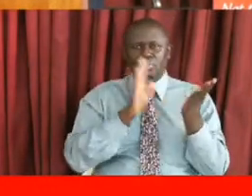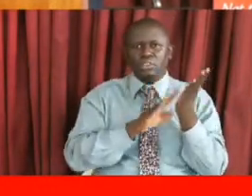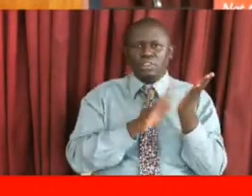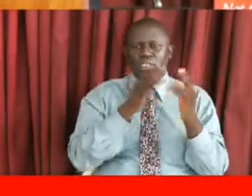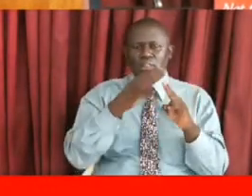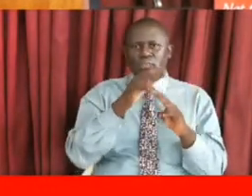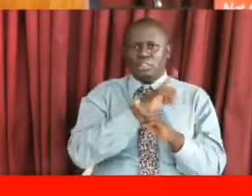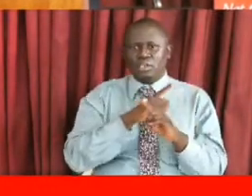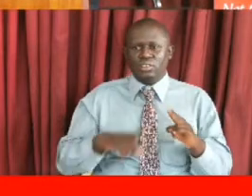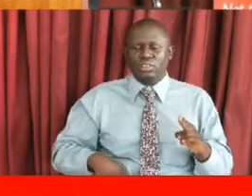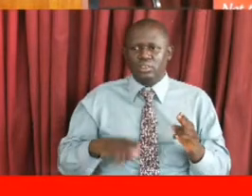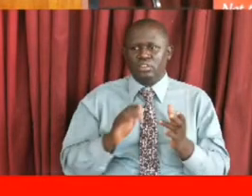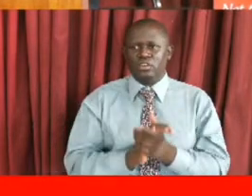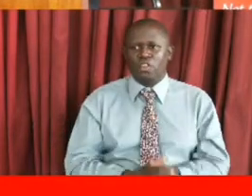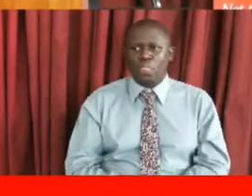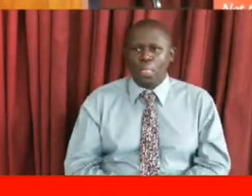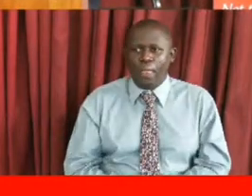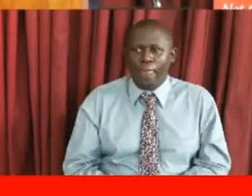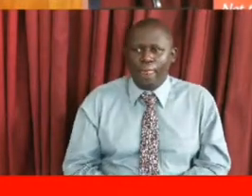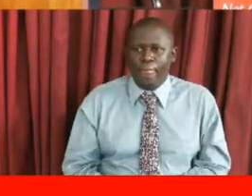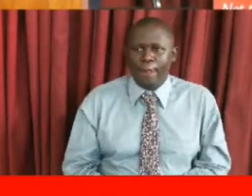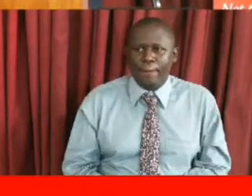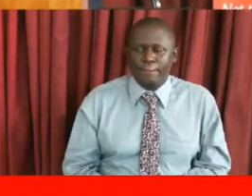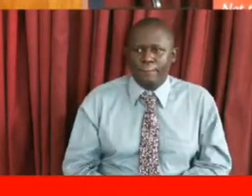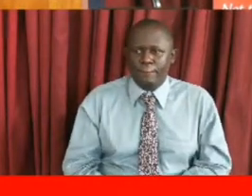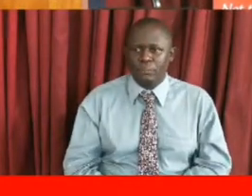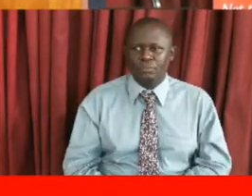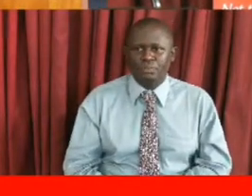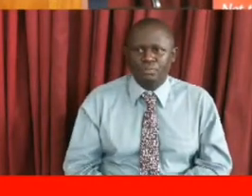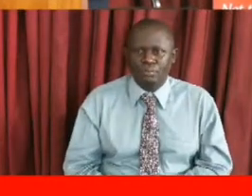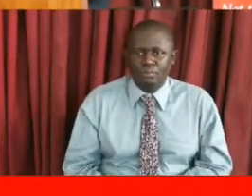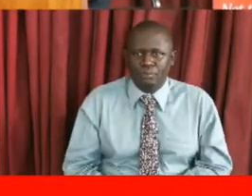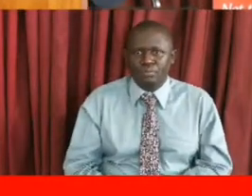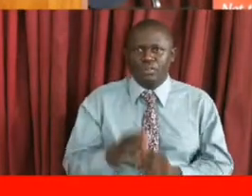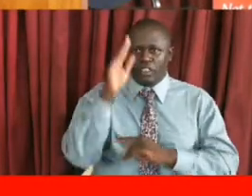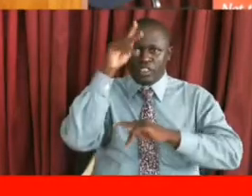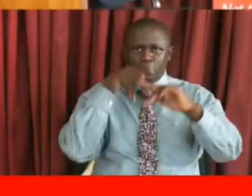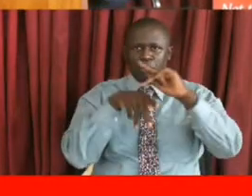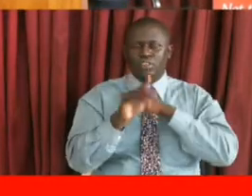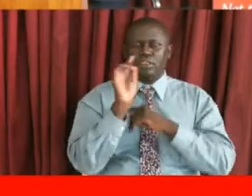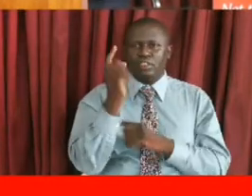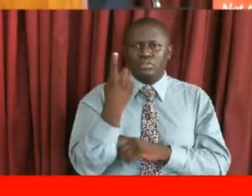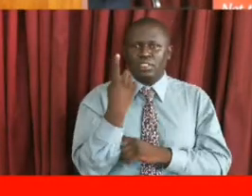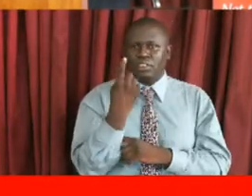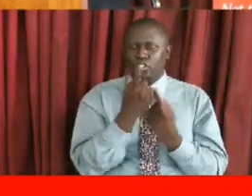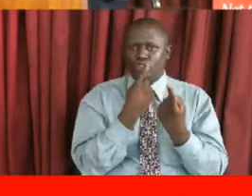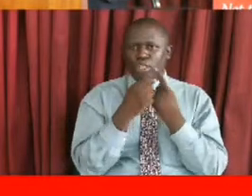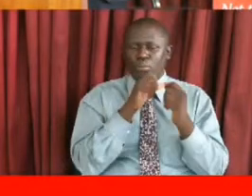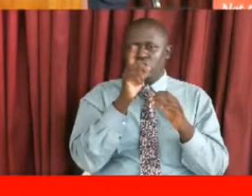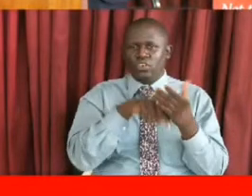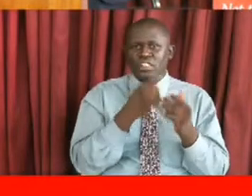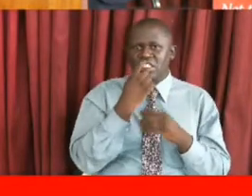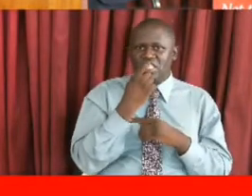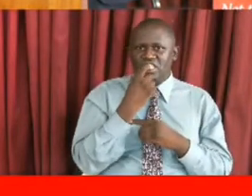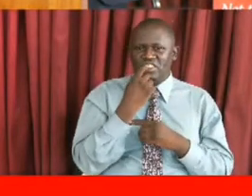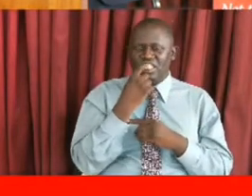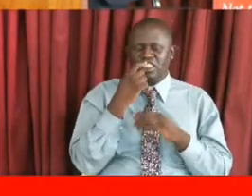the Lord the prophet in the first seal talking about the White House